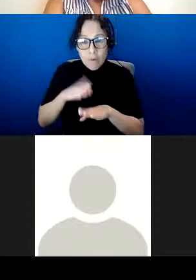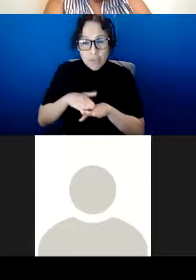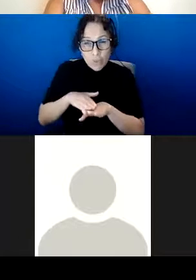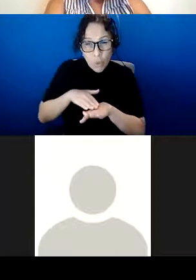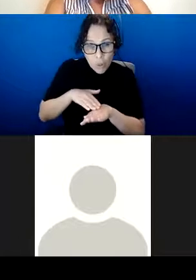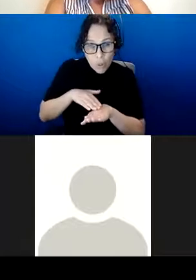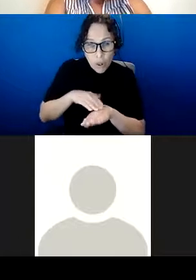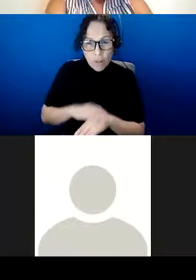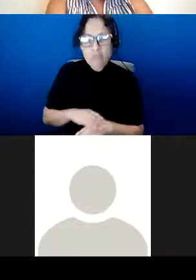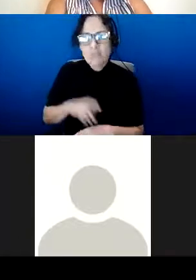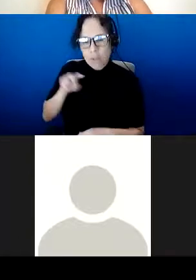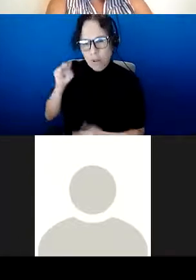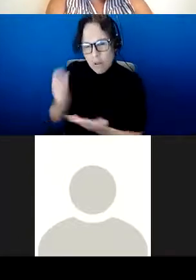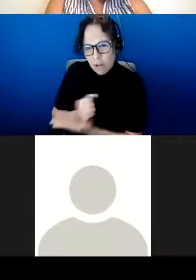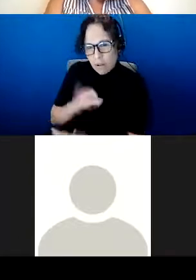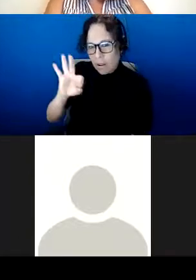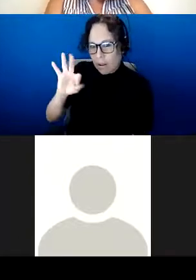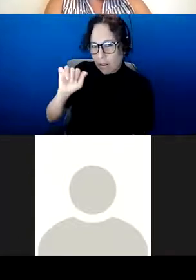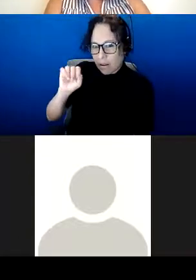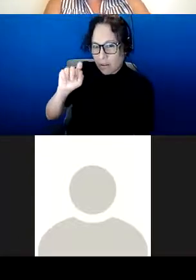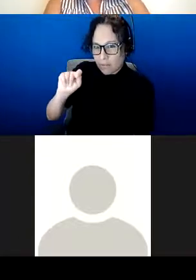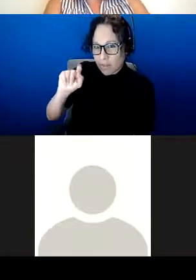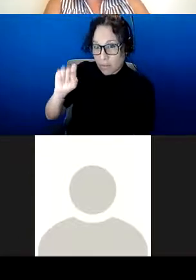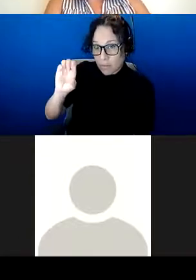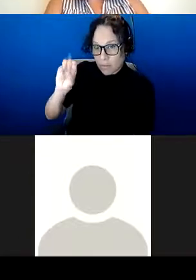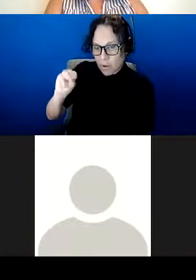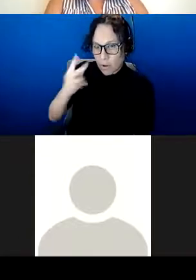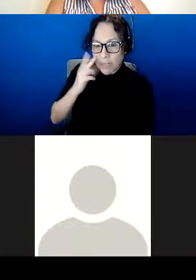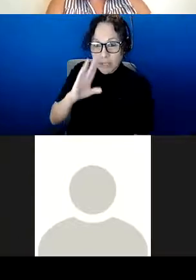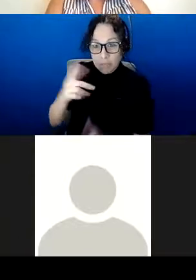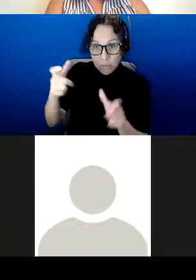at fast.com and see what your speed is.